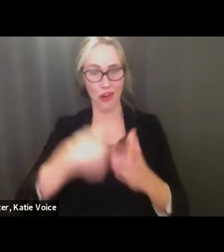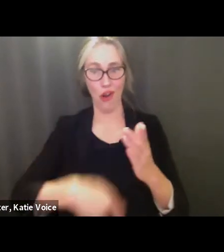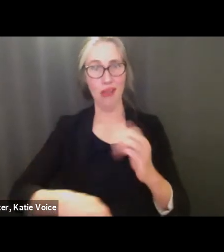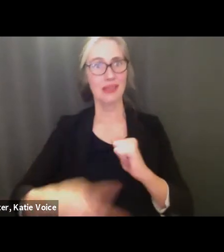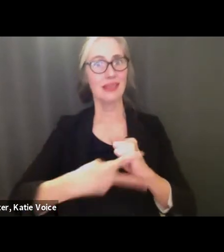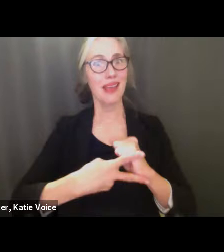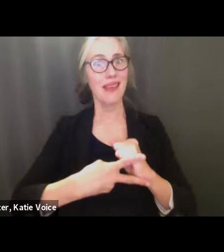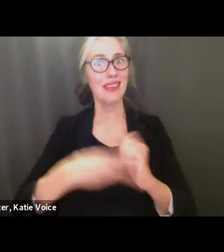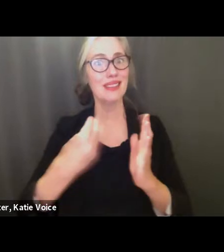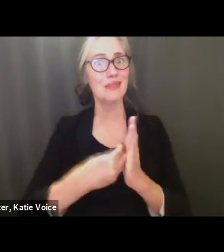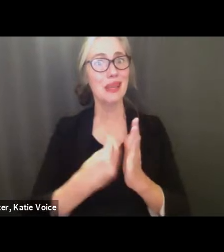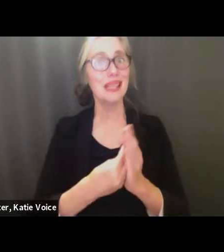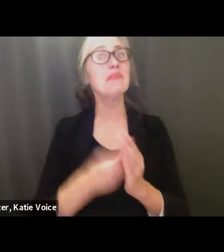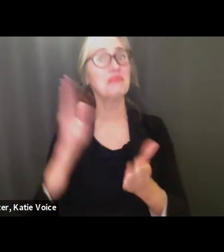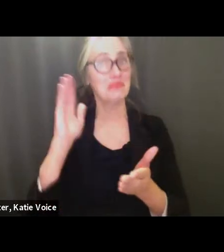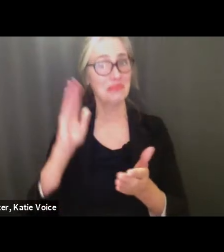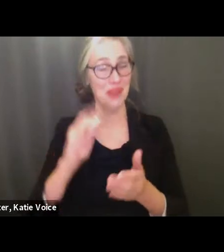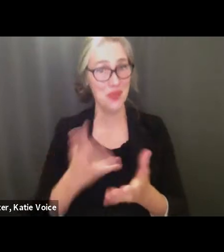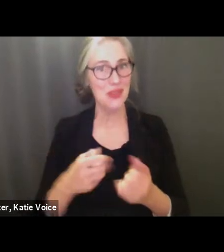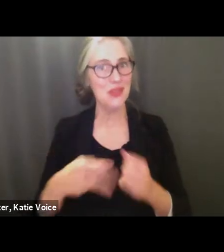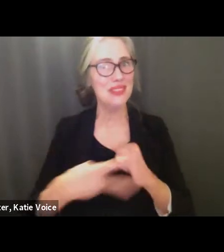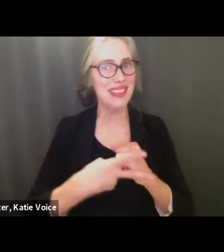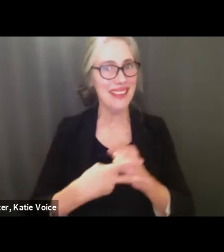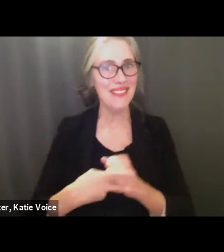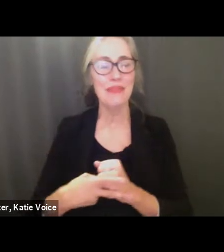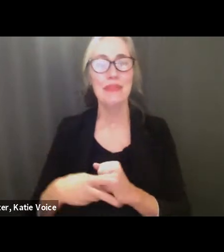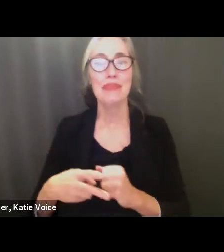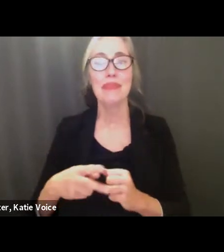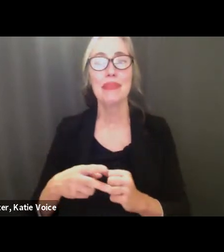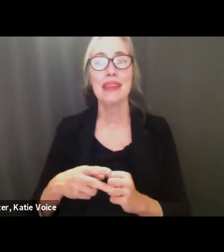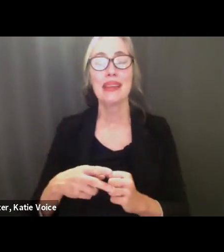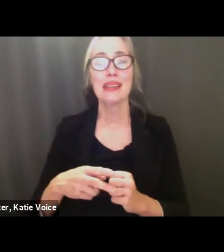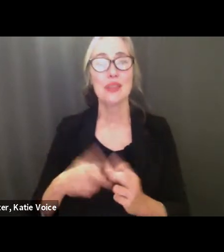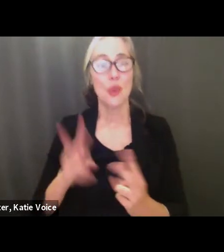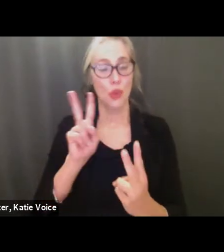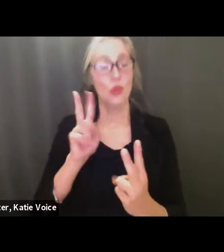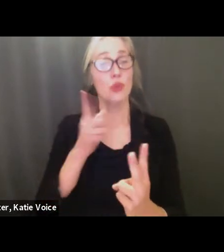operations. And then the final point I wanted to